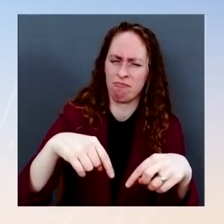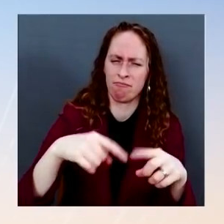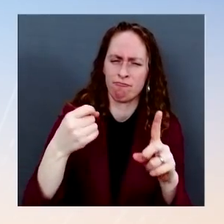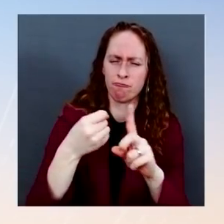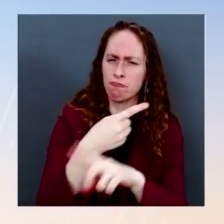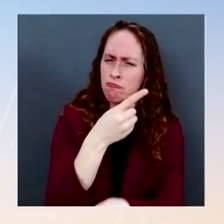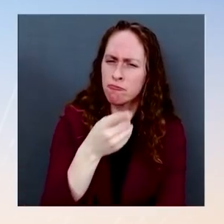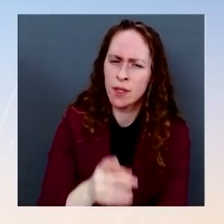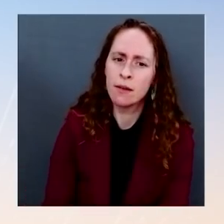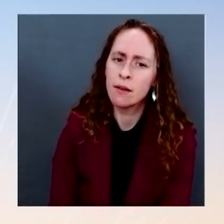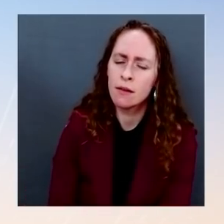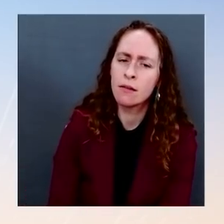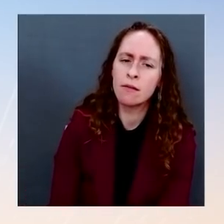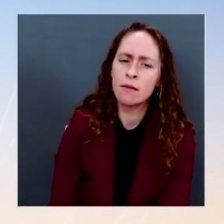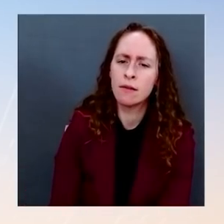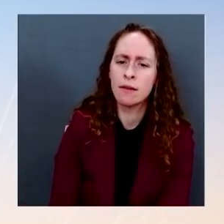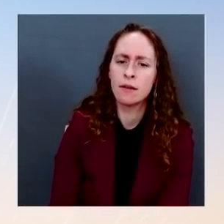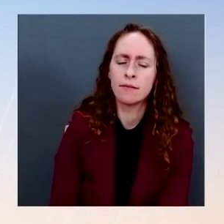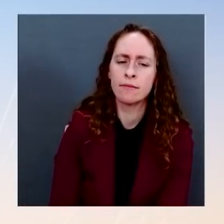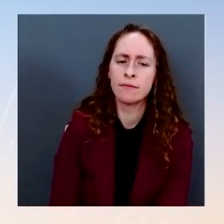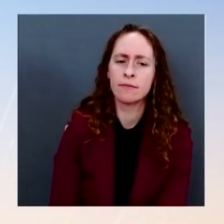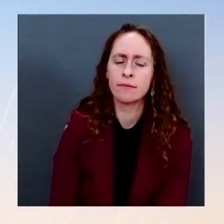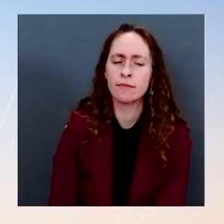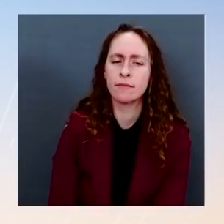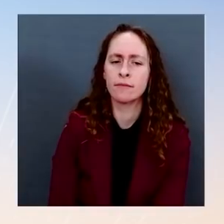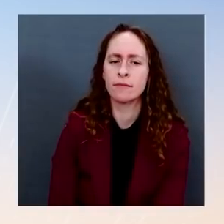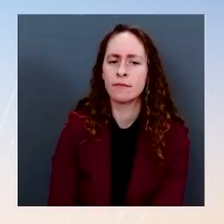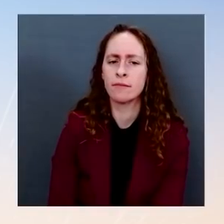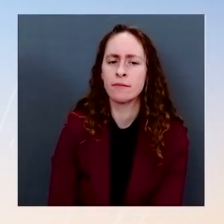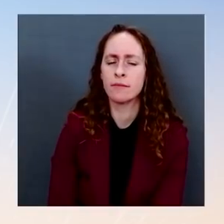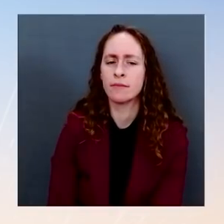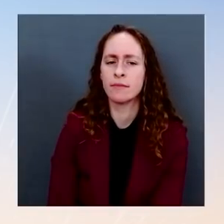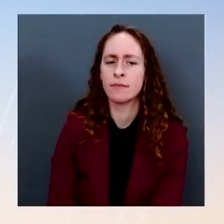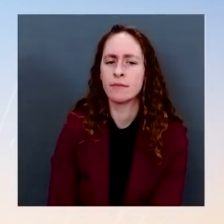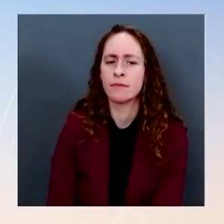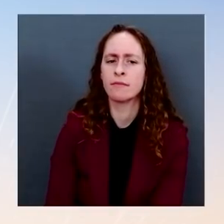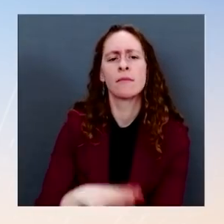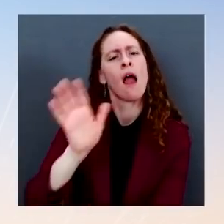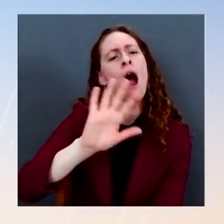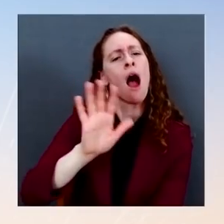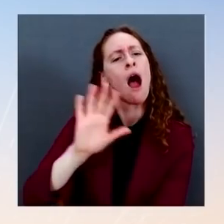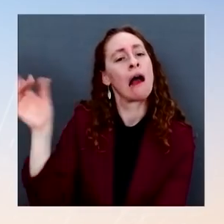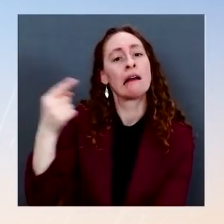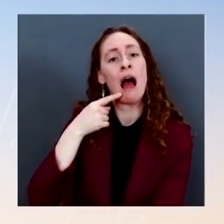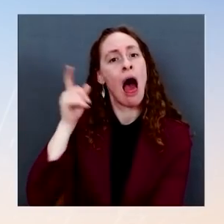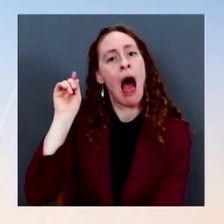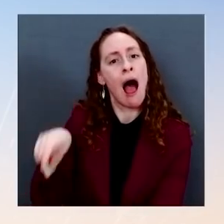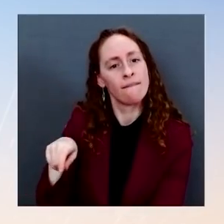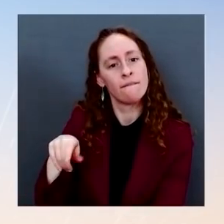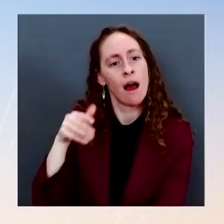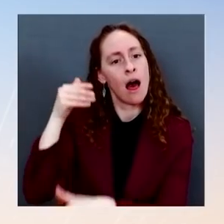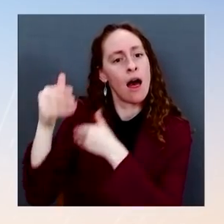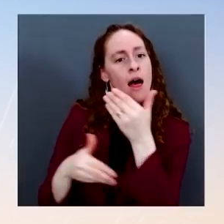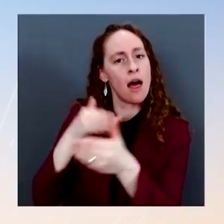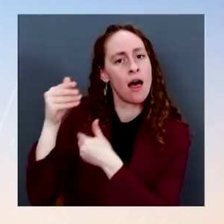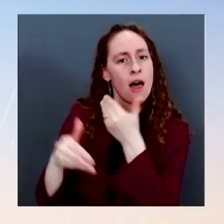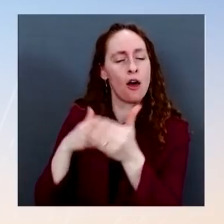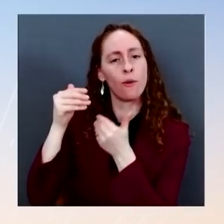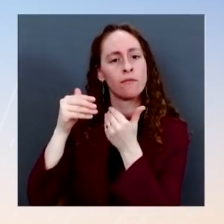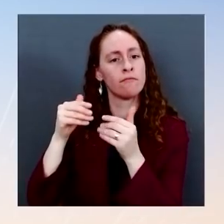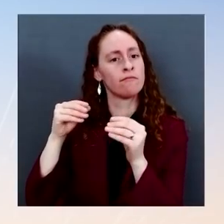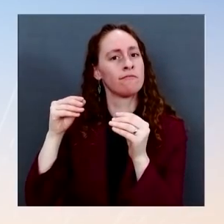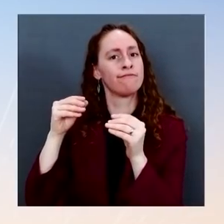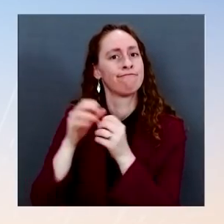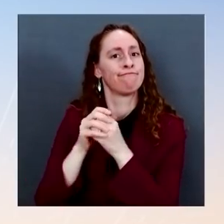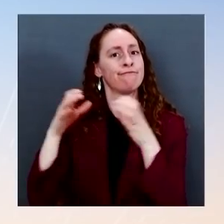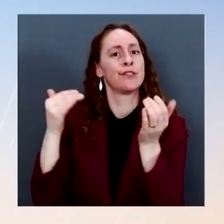that they anticipated having to cut service from, I think, January to March. And I know what you're referring to, where they listed off some other